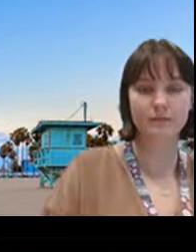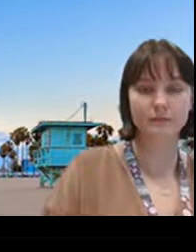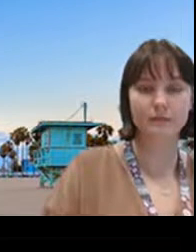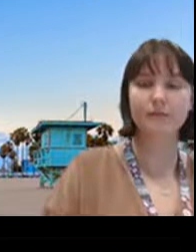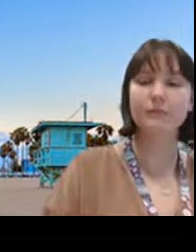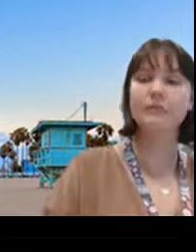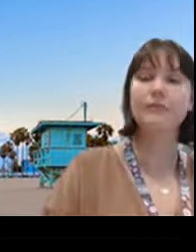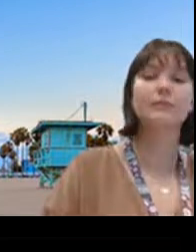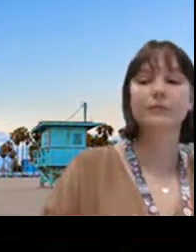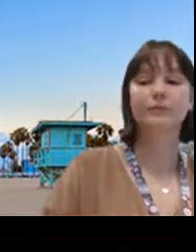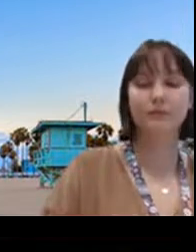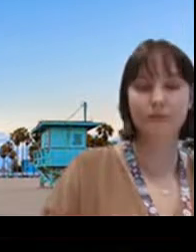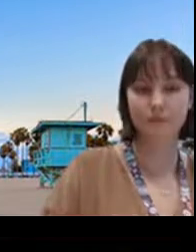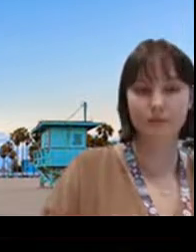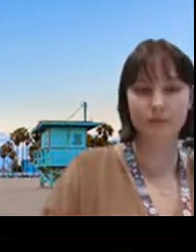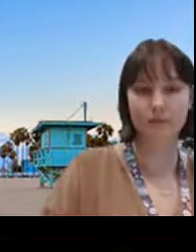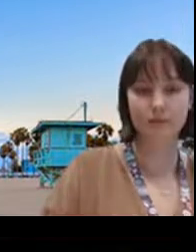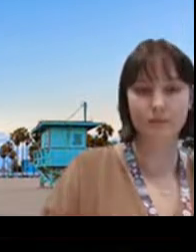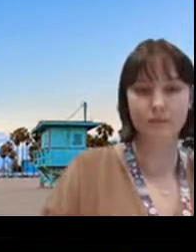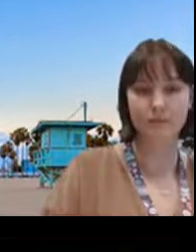look at those questions then.